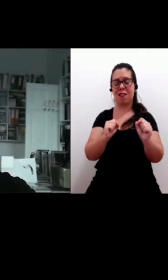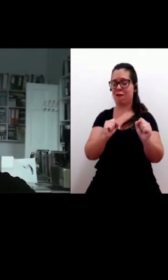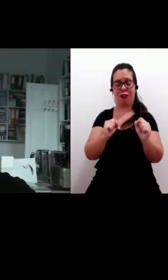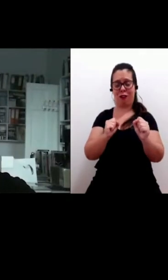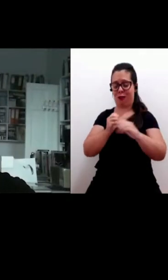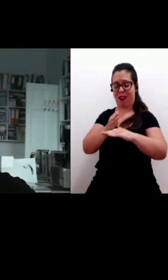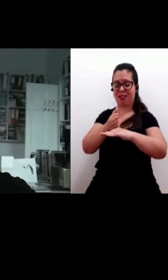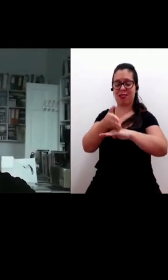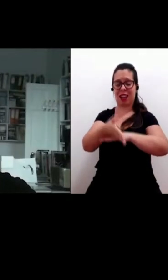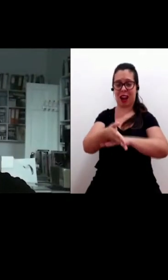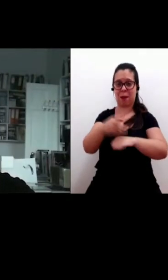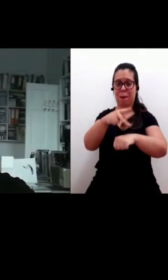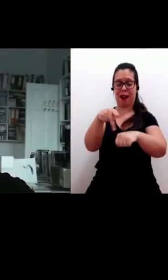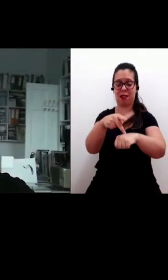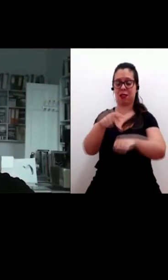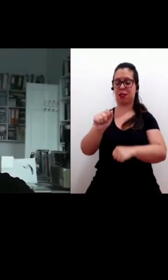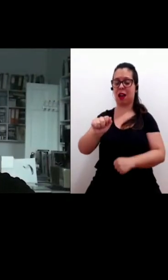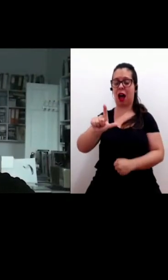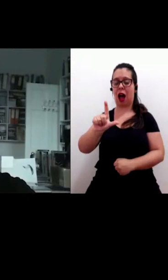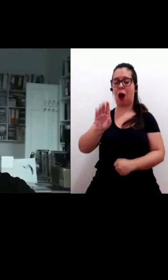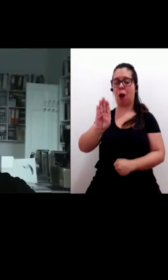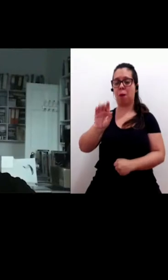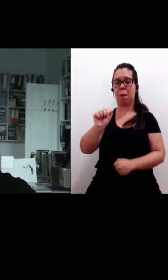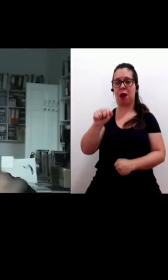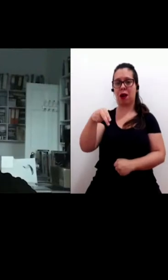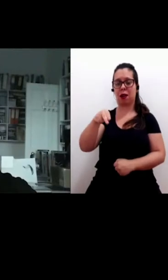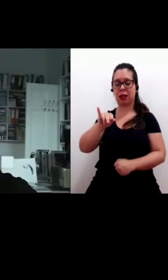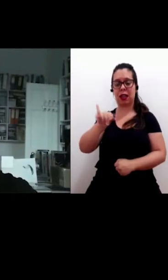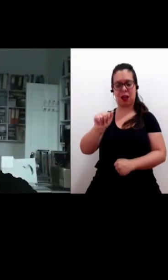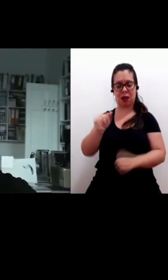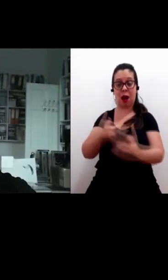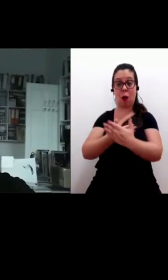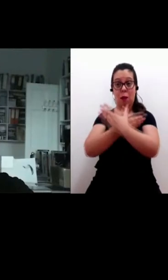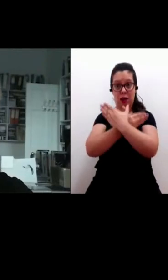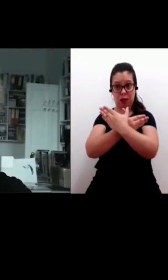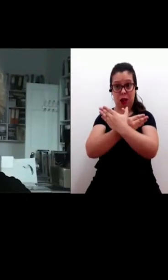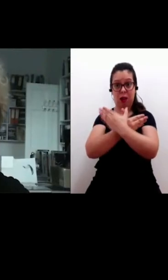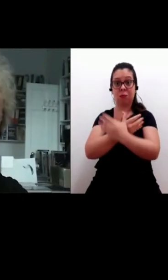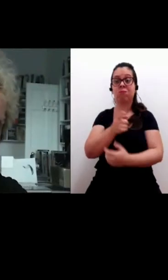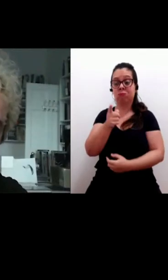You went to Albania. Yes. Right? Mm-hmm. And